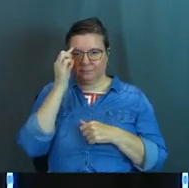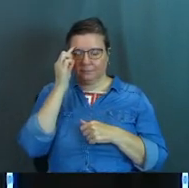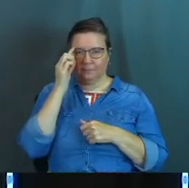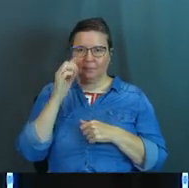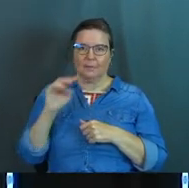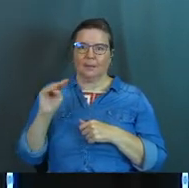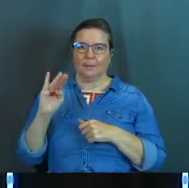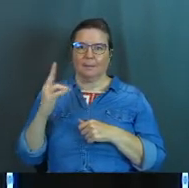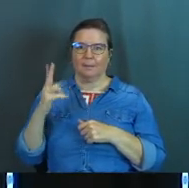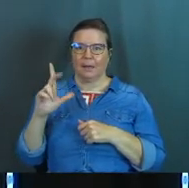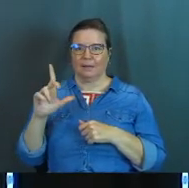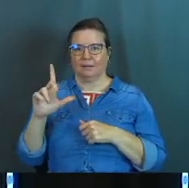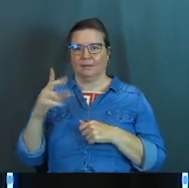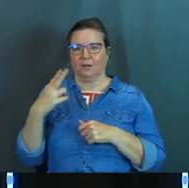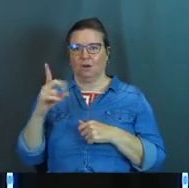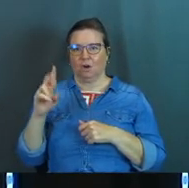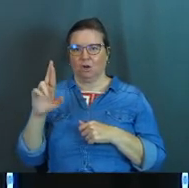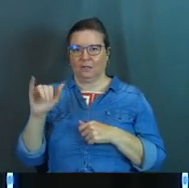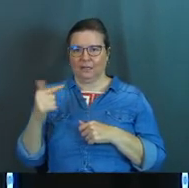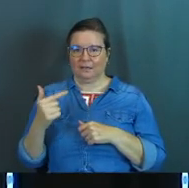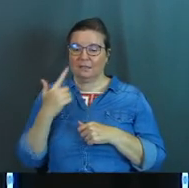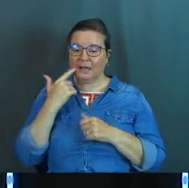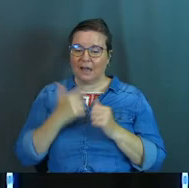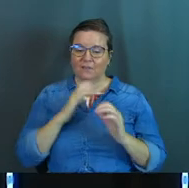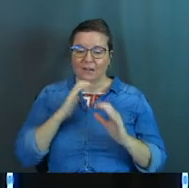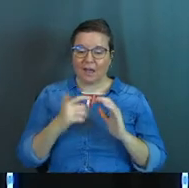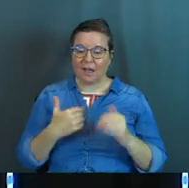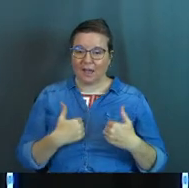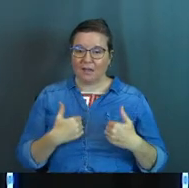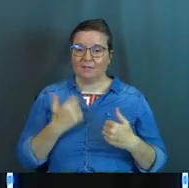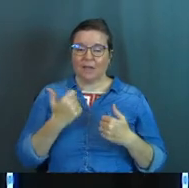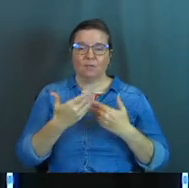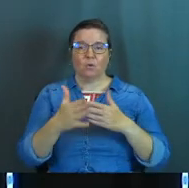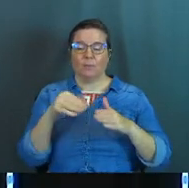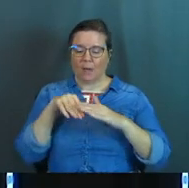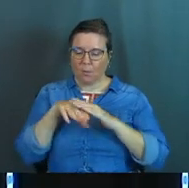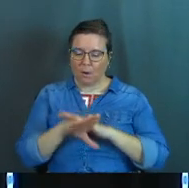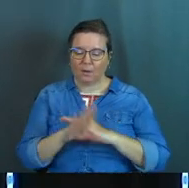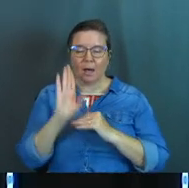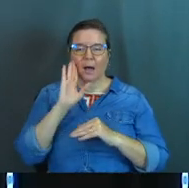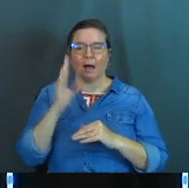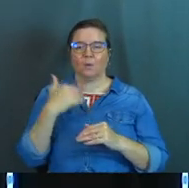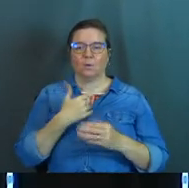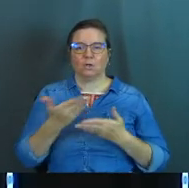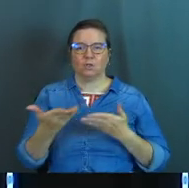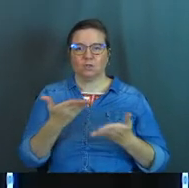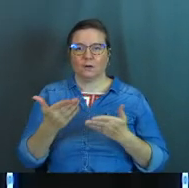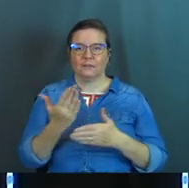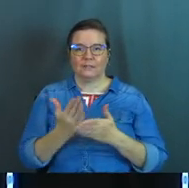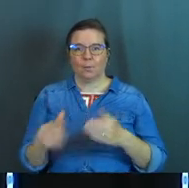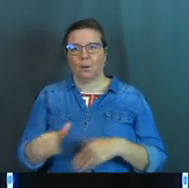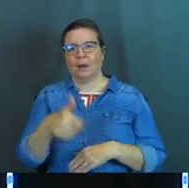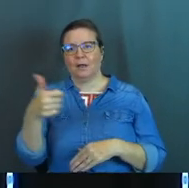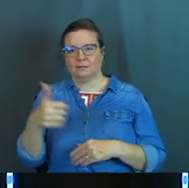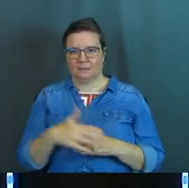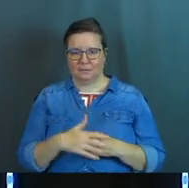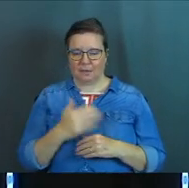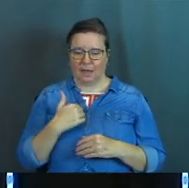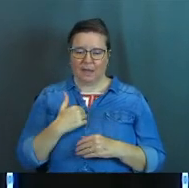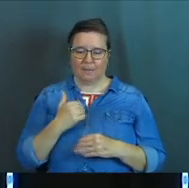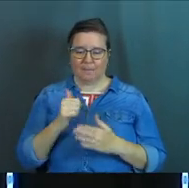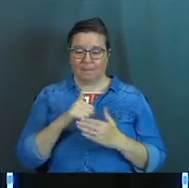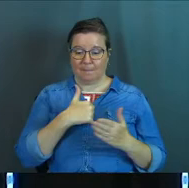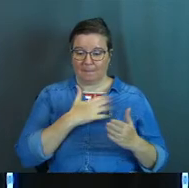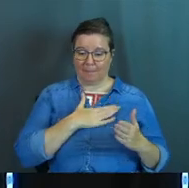Be a Michael Harding. Say, every conversation I have, every room I walk into, I'm going to serve somebody. I'm going to lay